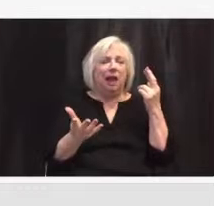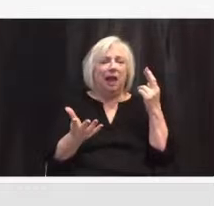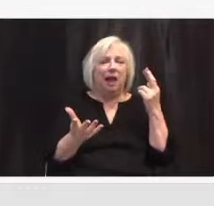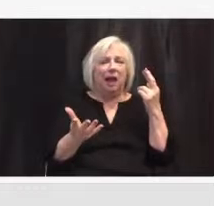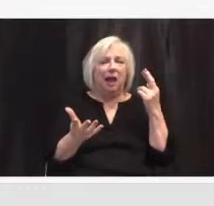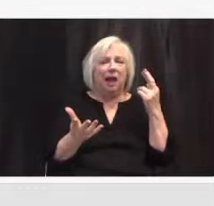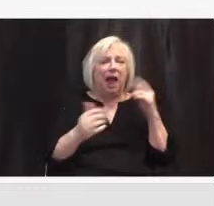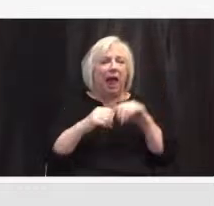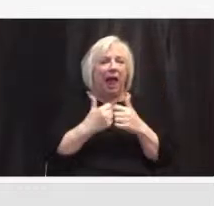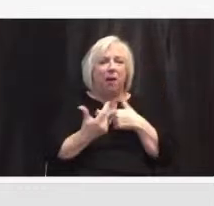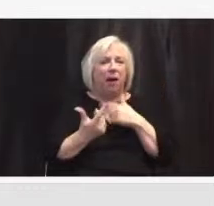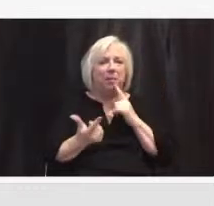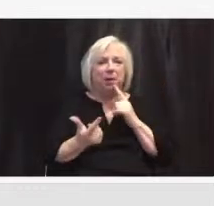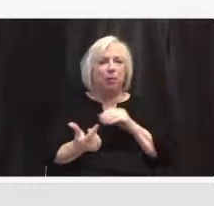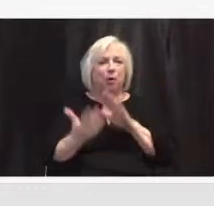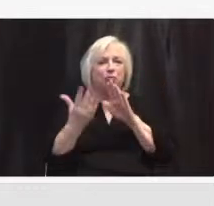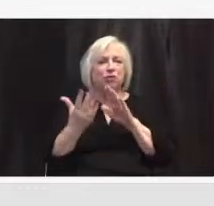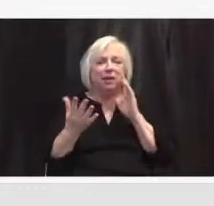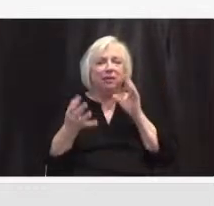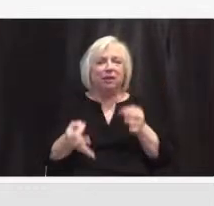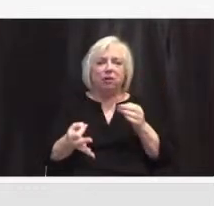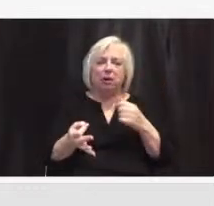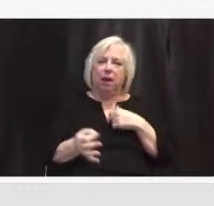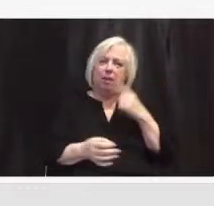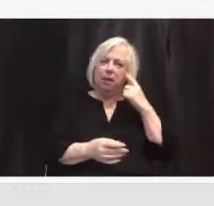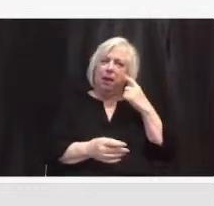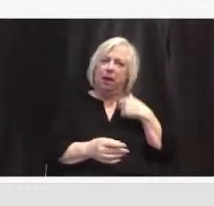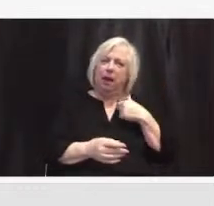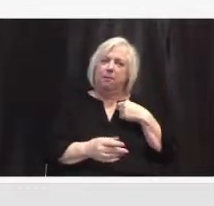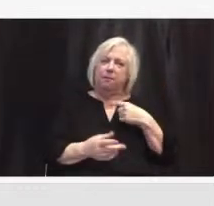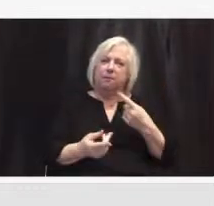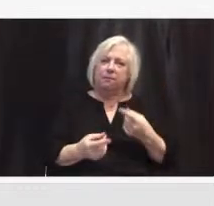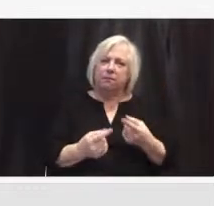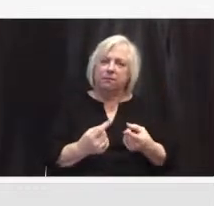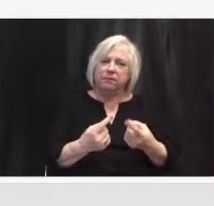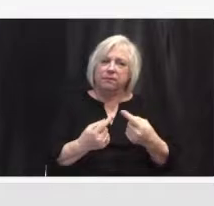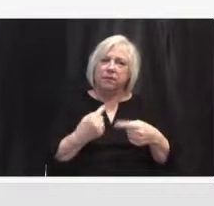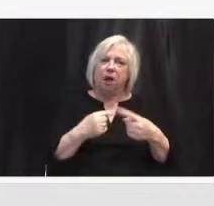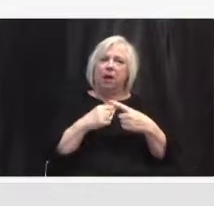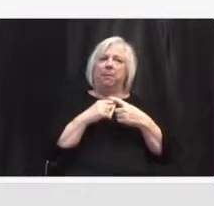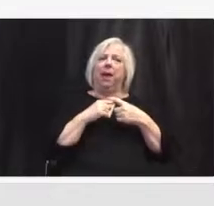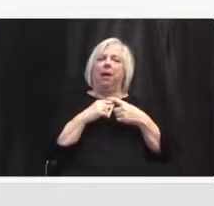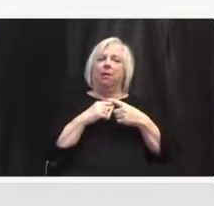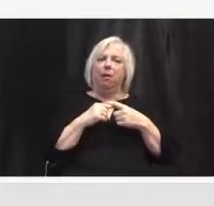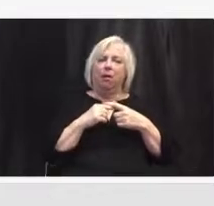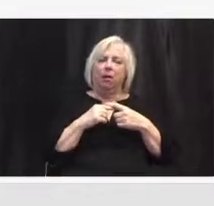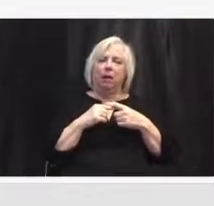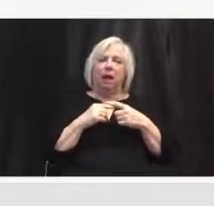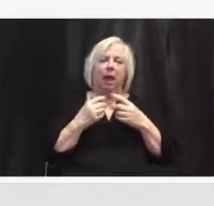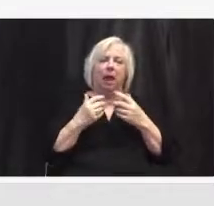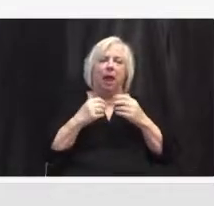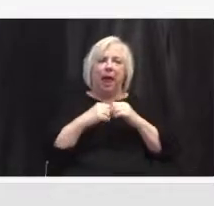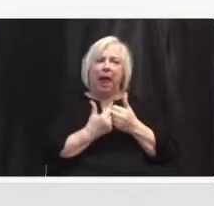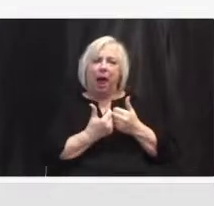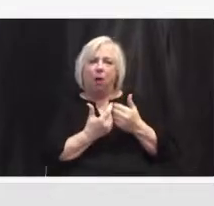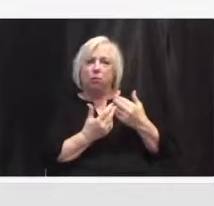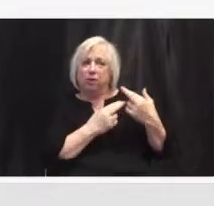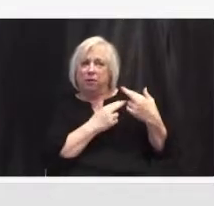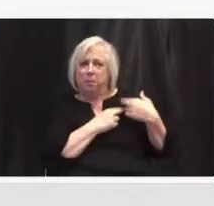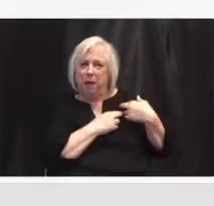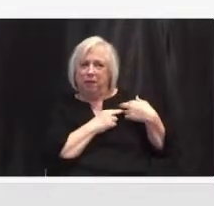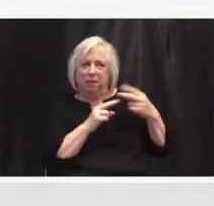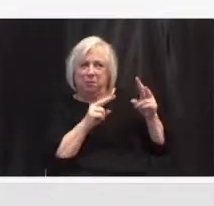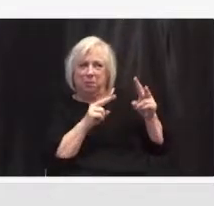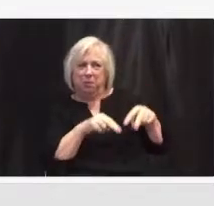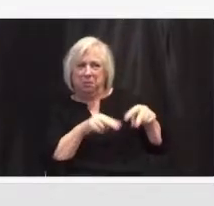I'm approaching this. I think I'm falling back on how responsible does the renting party